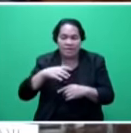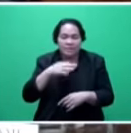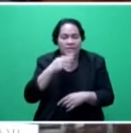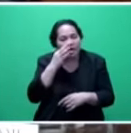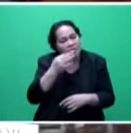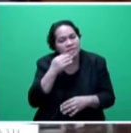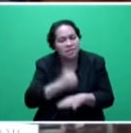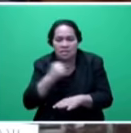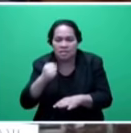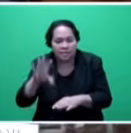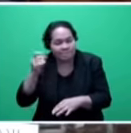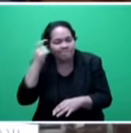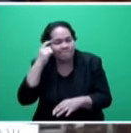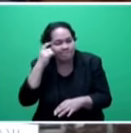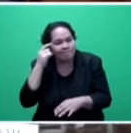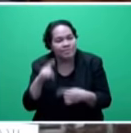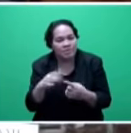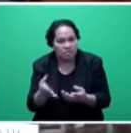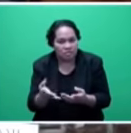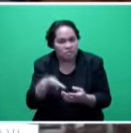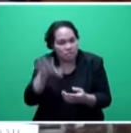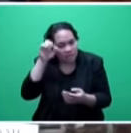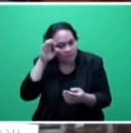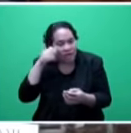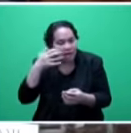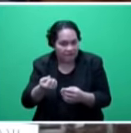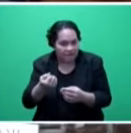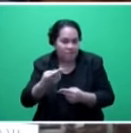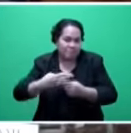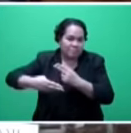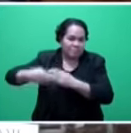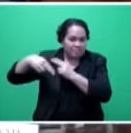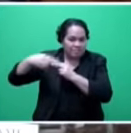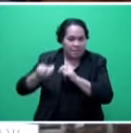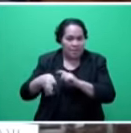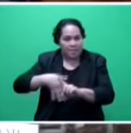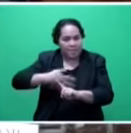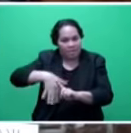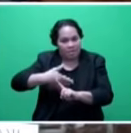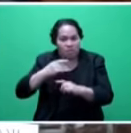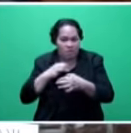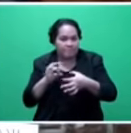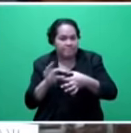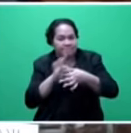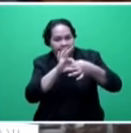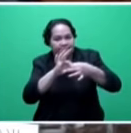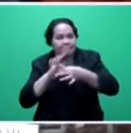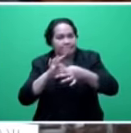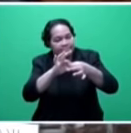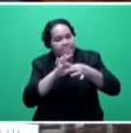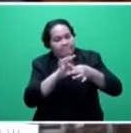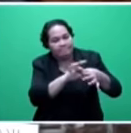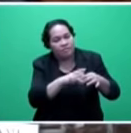this decision. Take into account the historical background regarding our relationship with those